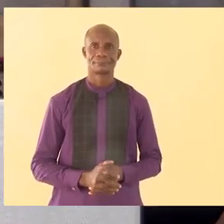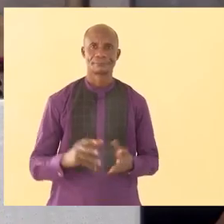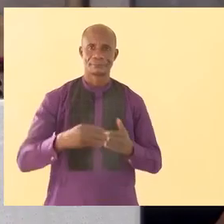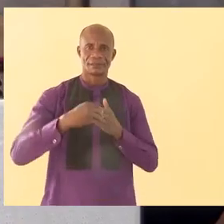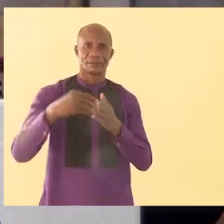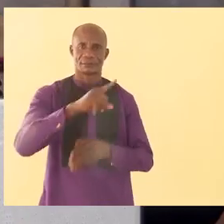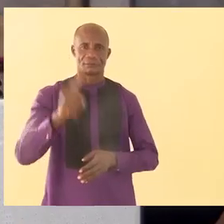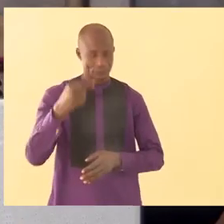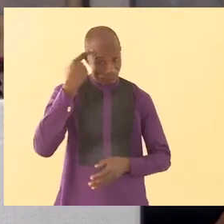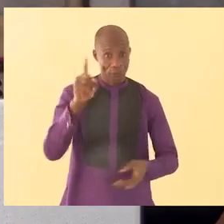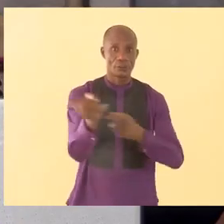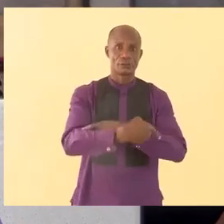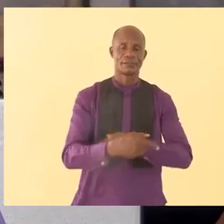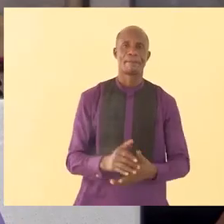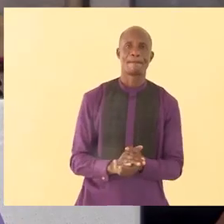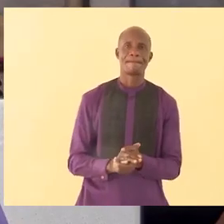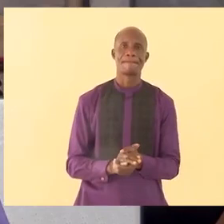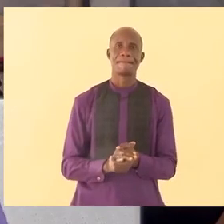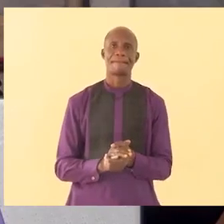Lead questions for today.